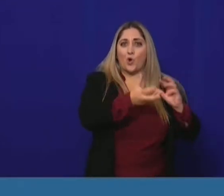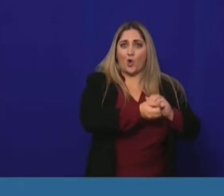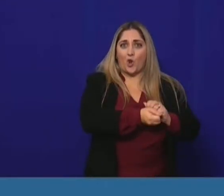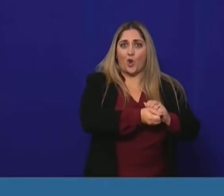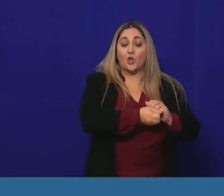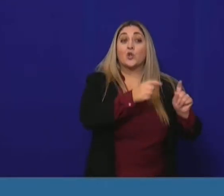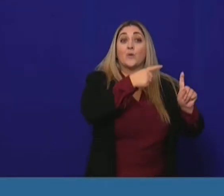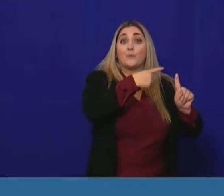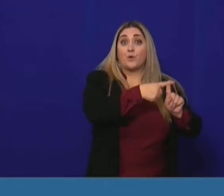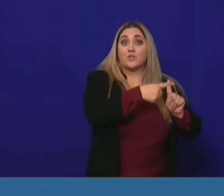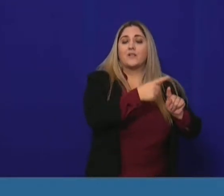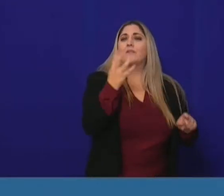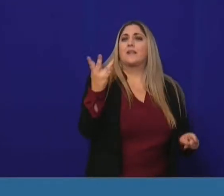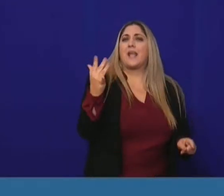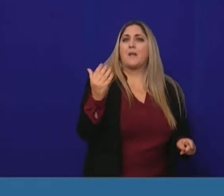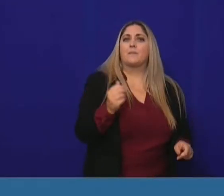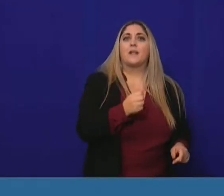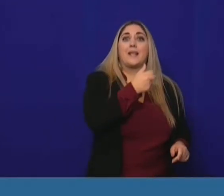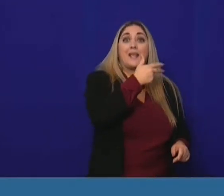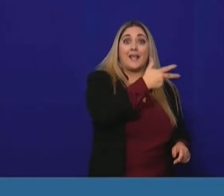każijiet pożittivi huwa ta'